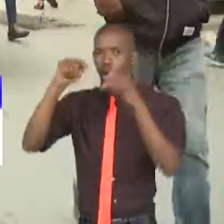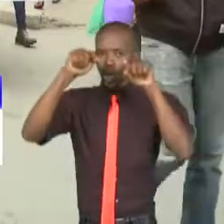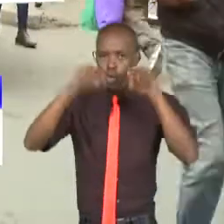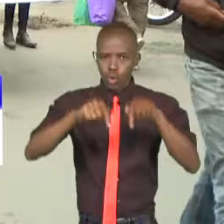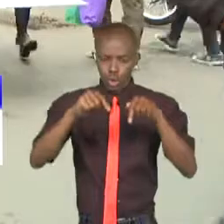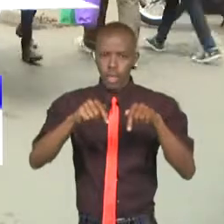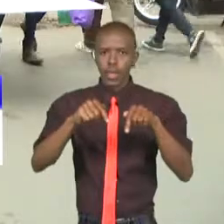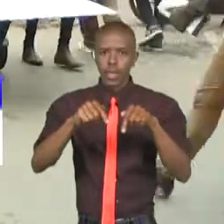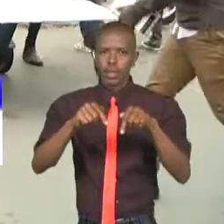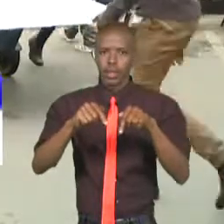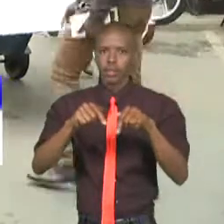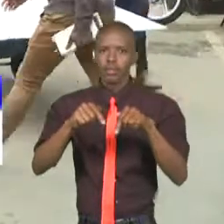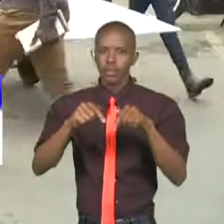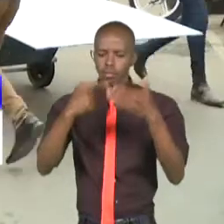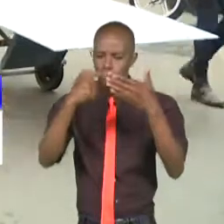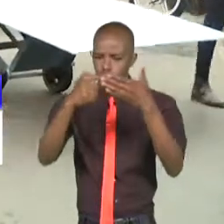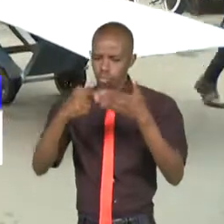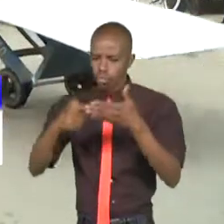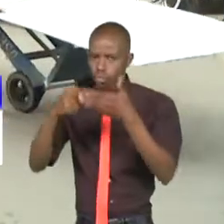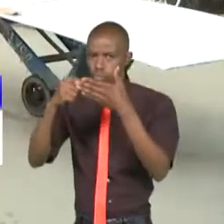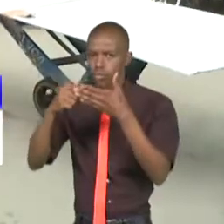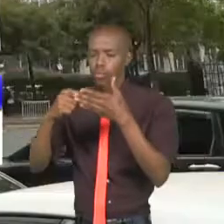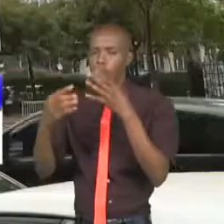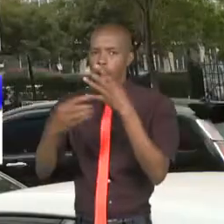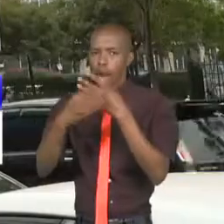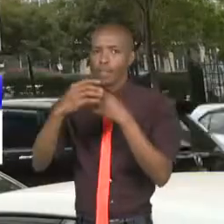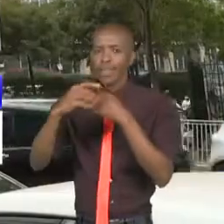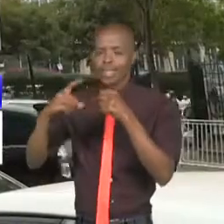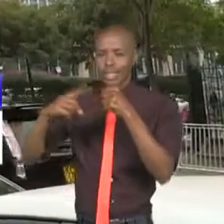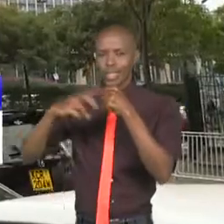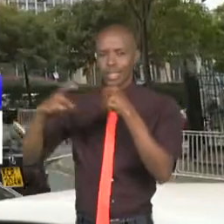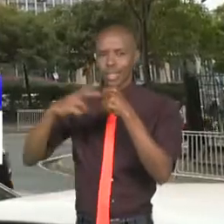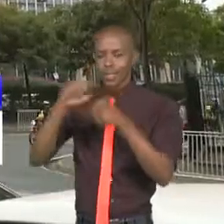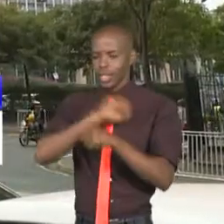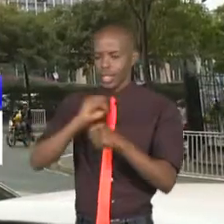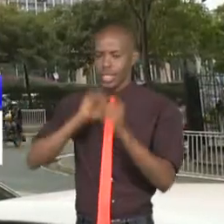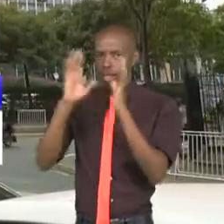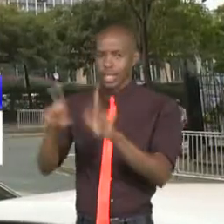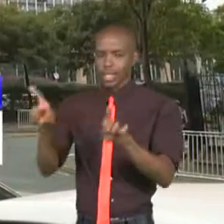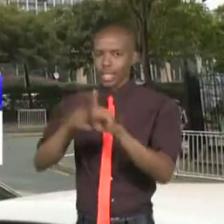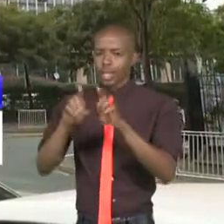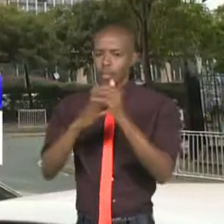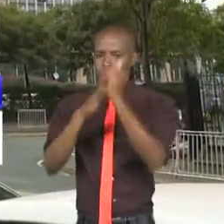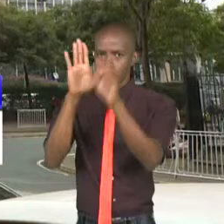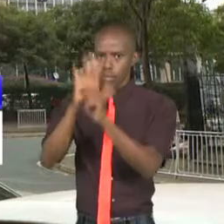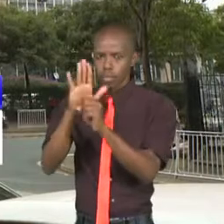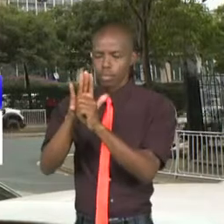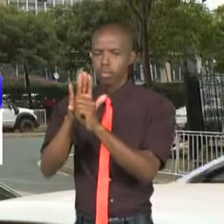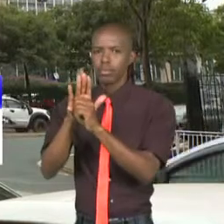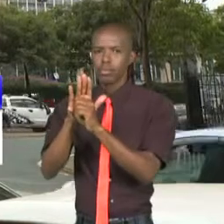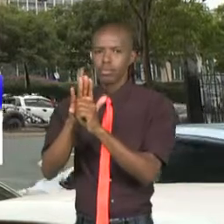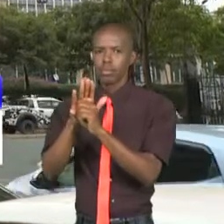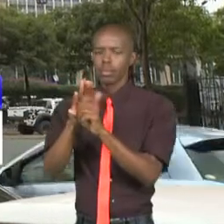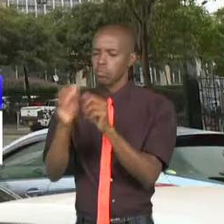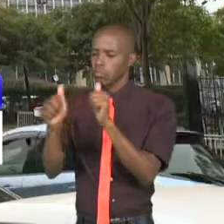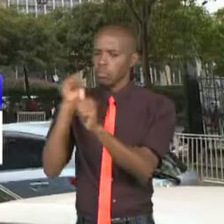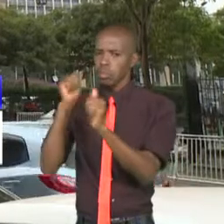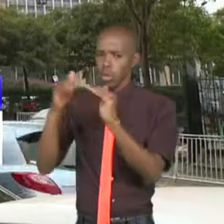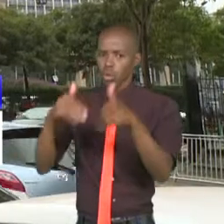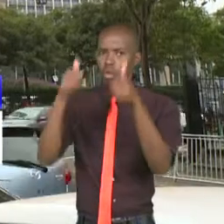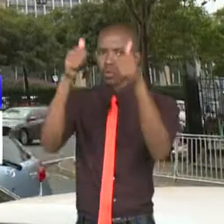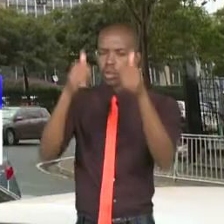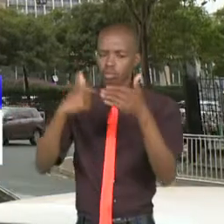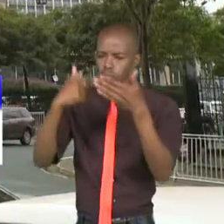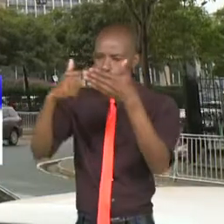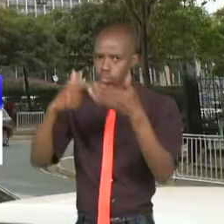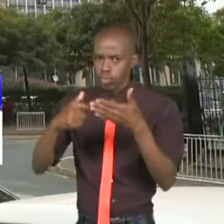4-hour on-camera session, the governor has faced 67 senators after the Senate Majority Leader Samuel Pogisho declined to give a notice of motion